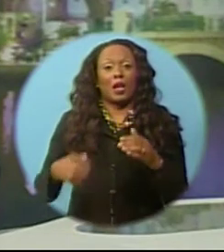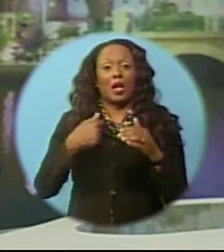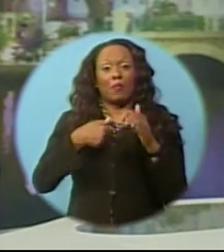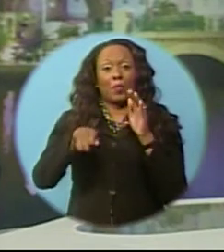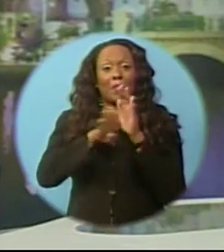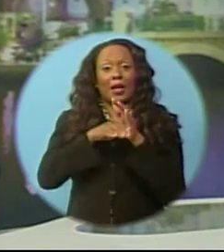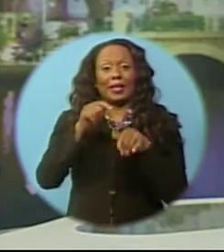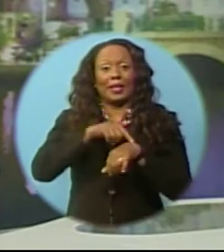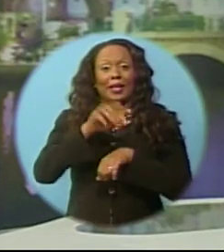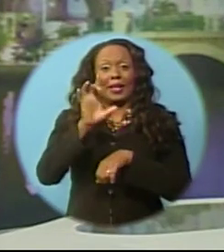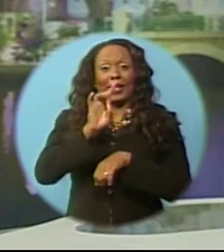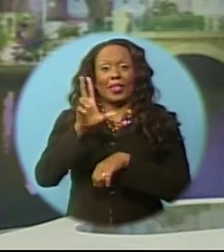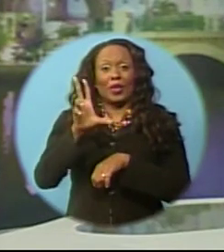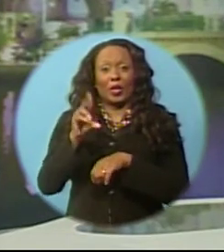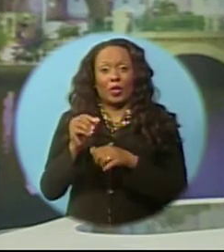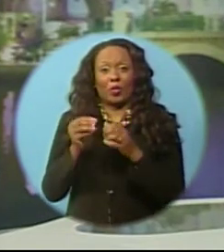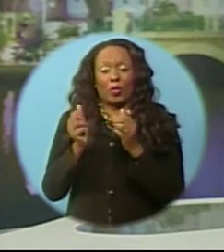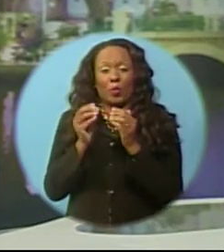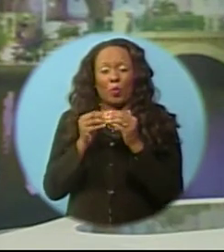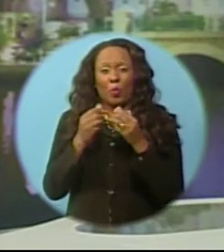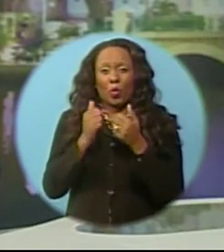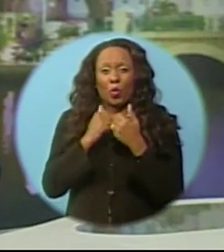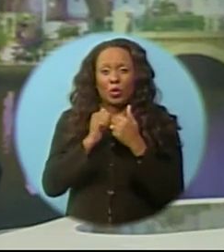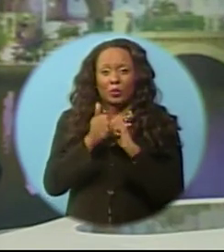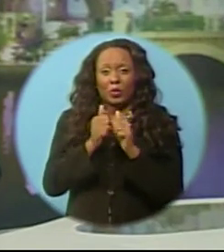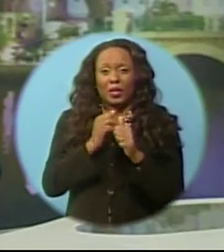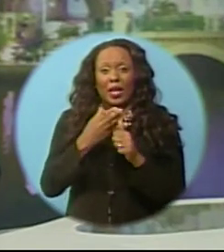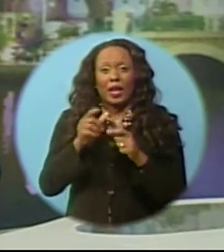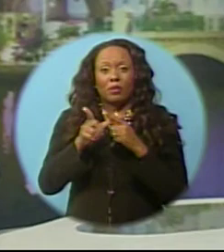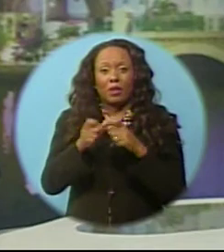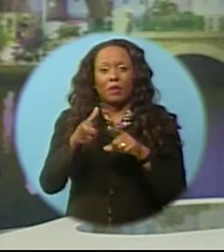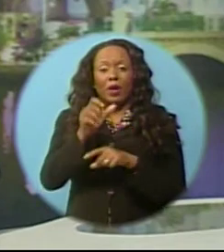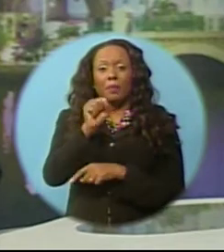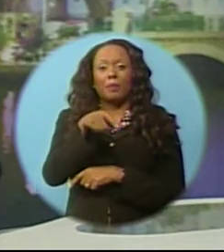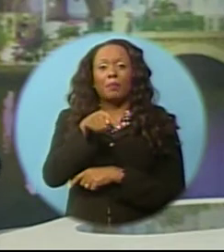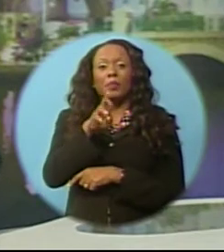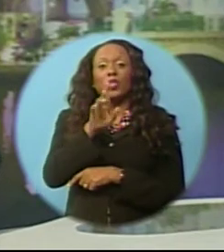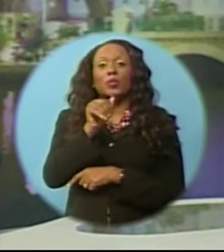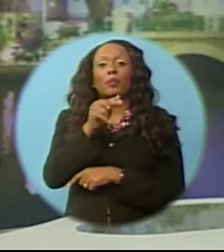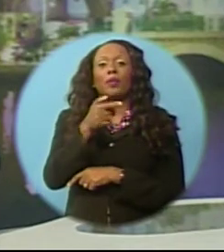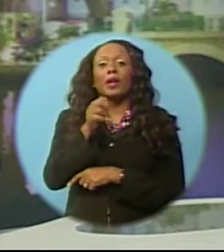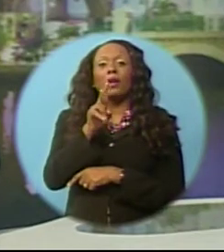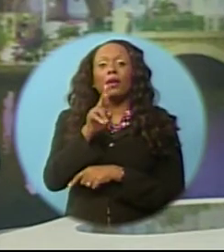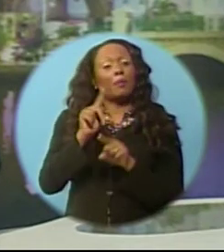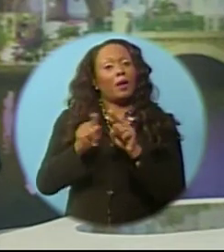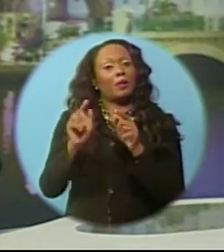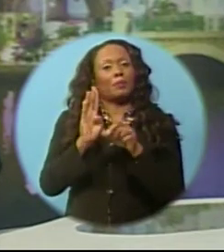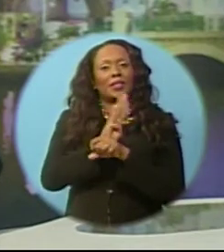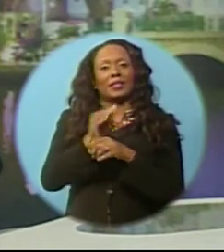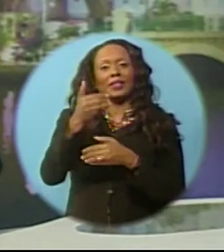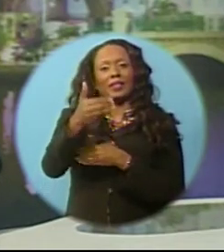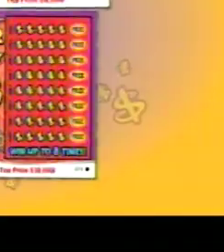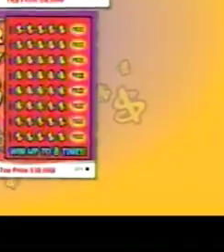8:30 with more sports, including track and field from Springer Memorial. But up next, the Business Report.